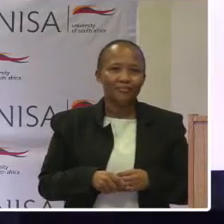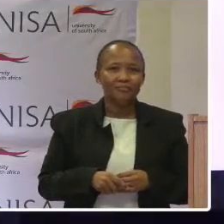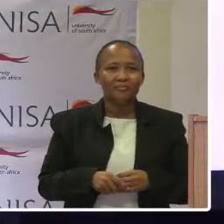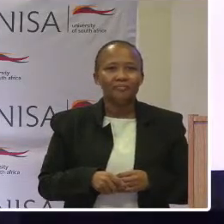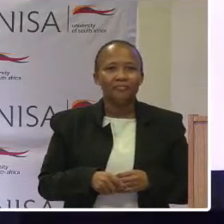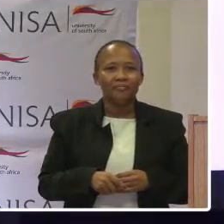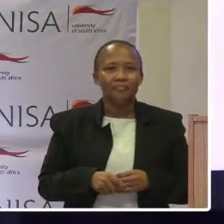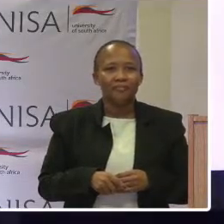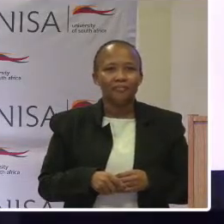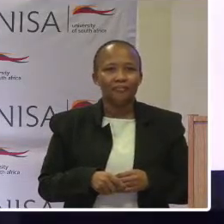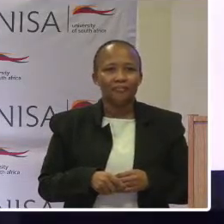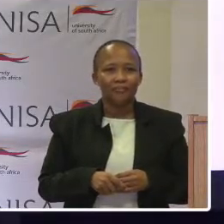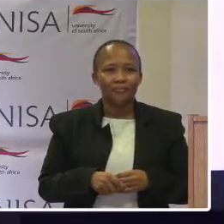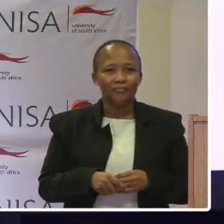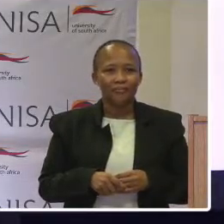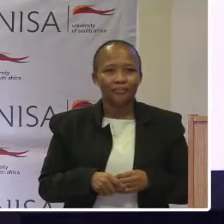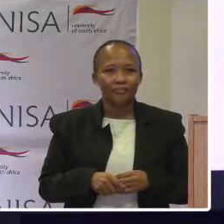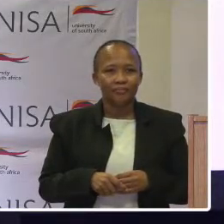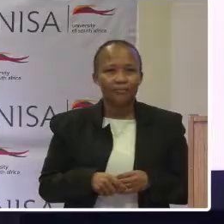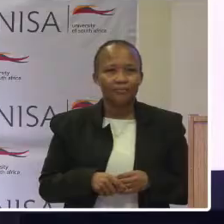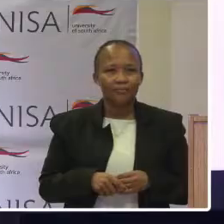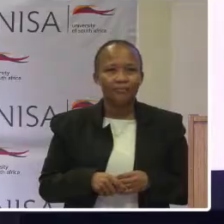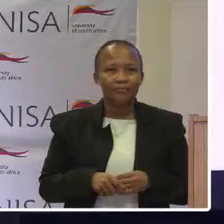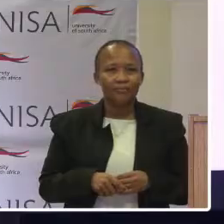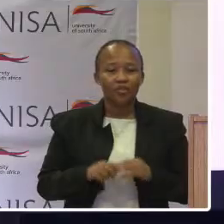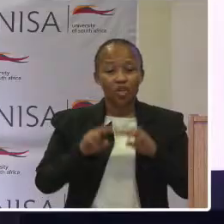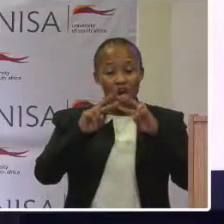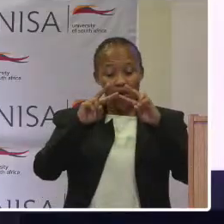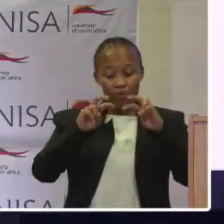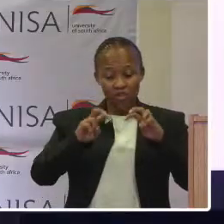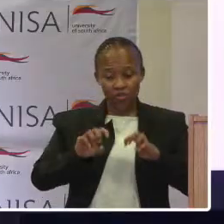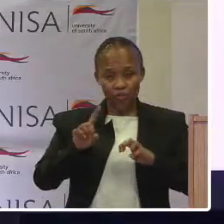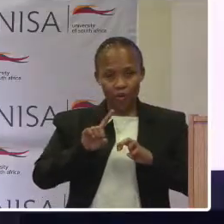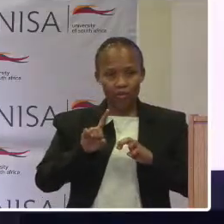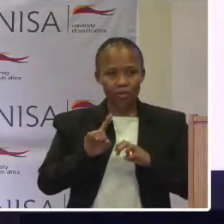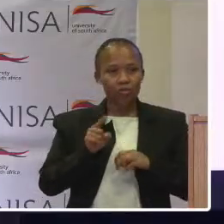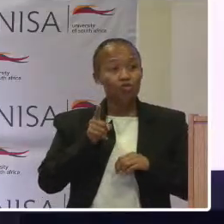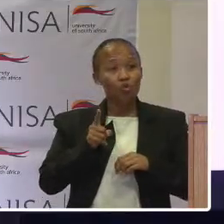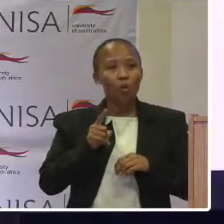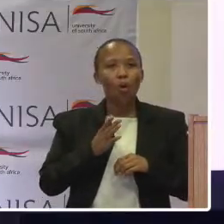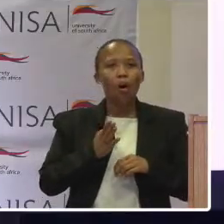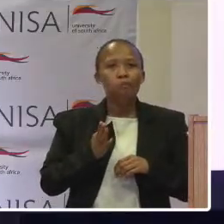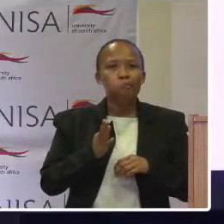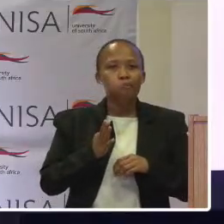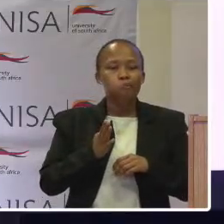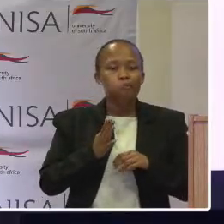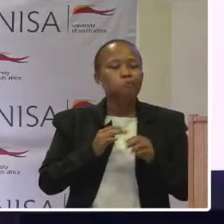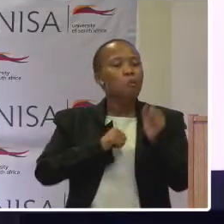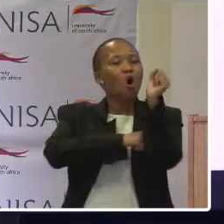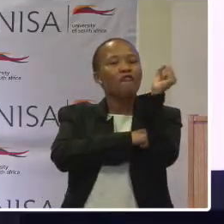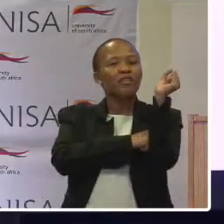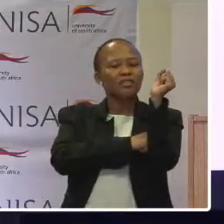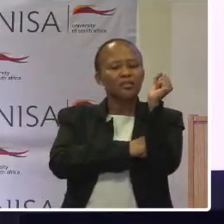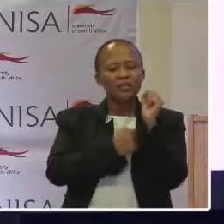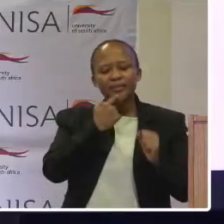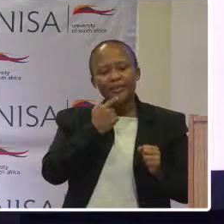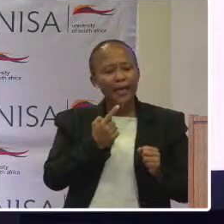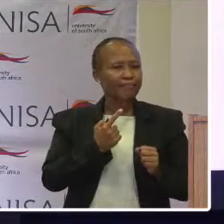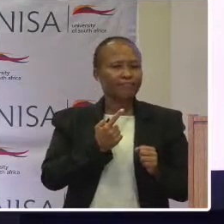Basically, research is you in your office looking at something and saying, what is that?